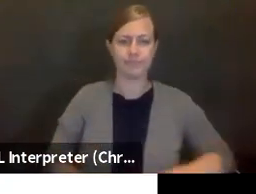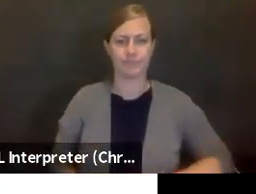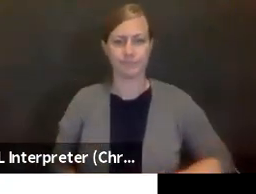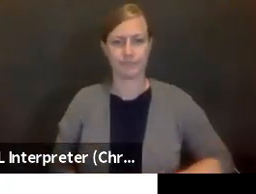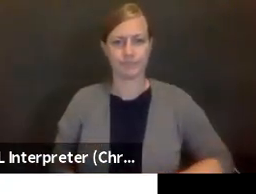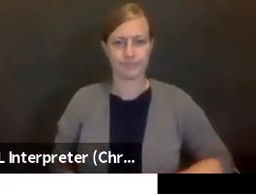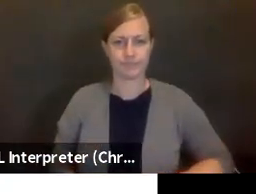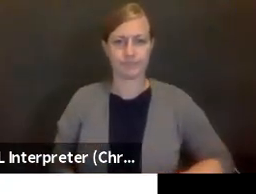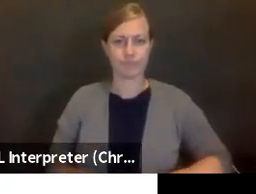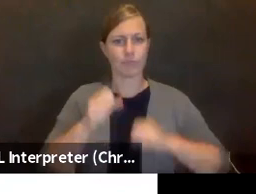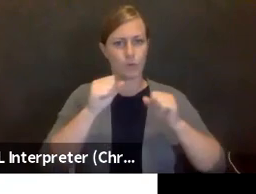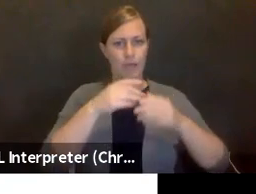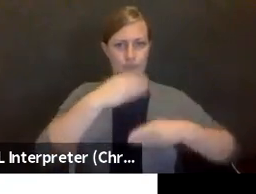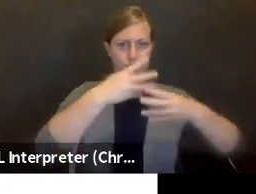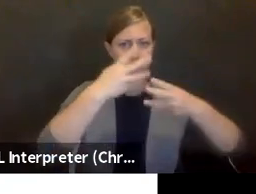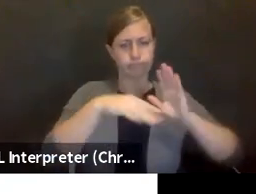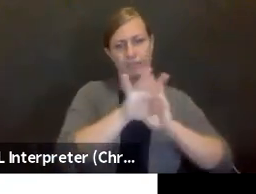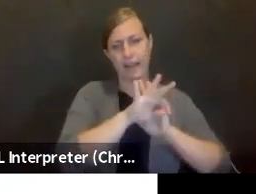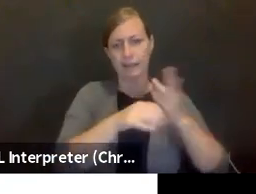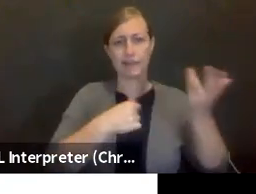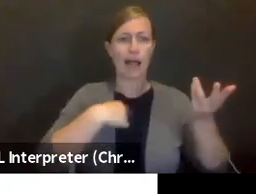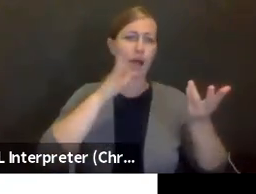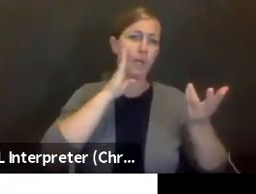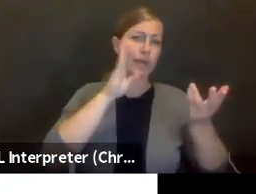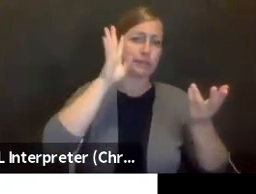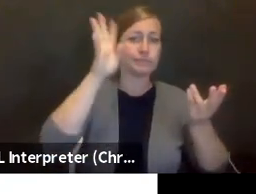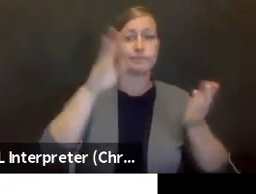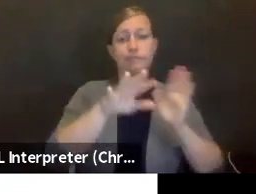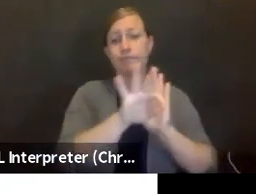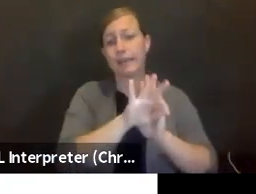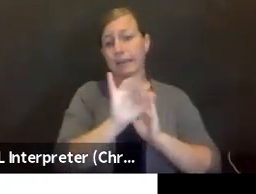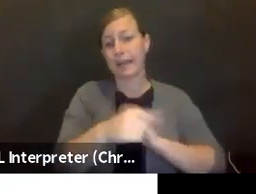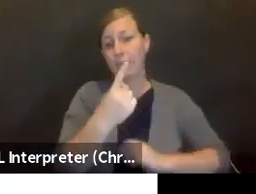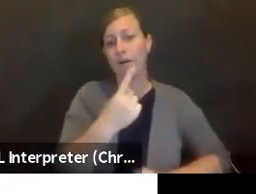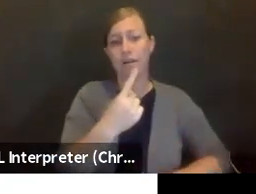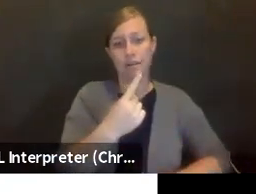you can find it. So I'm just going to choose this one.